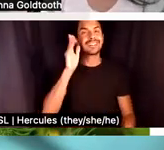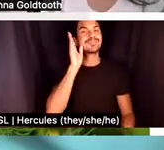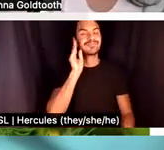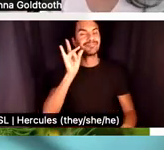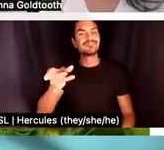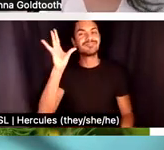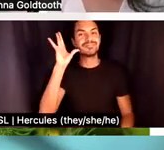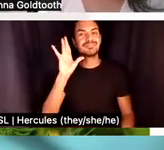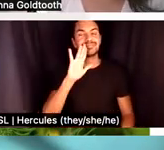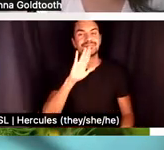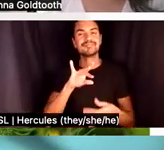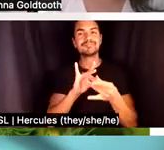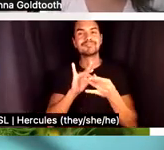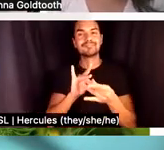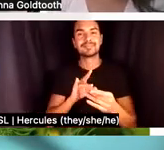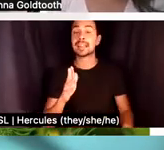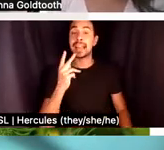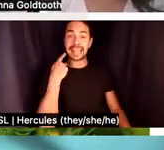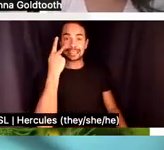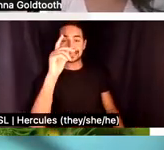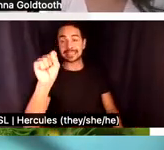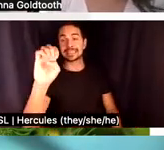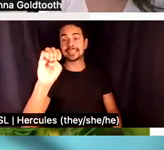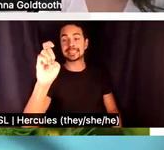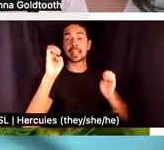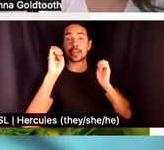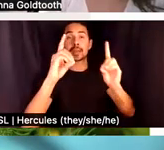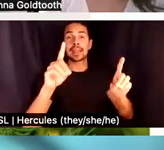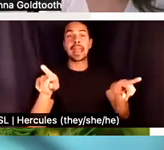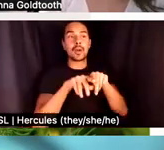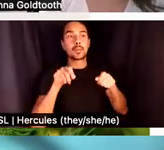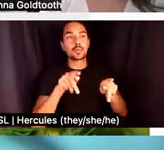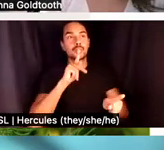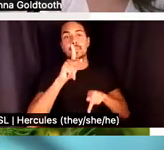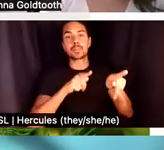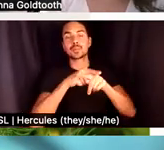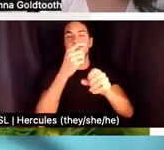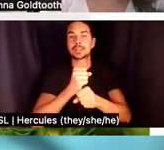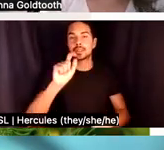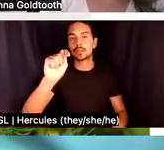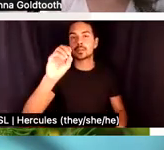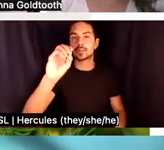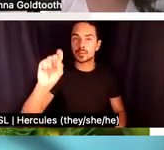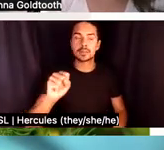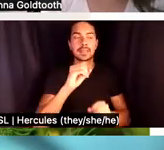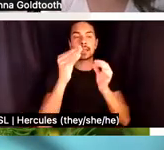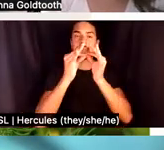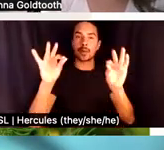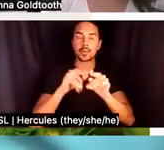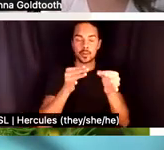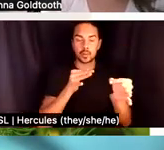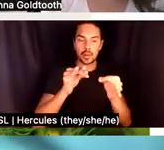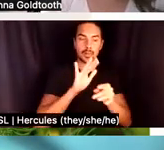I see sex ed as an opportunity for people to get the tools and language that they need to describe their